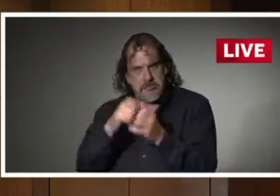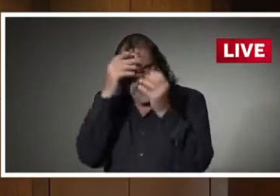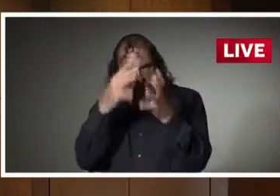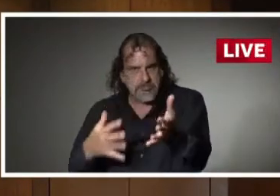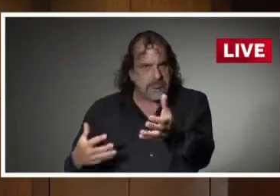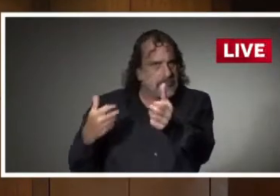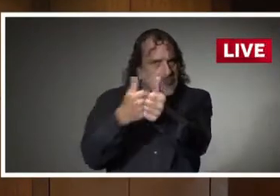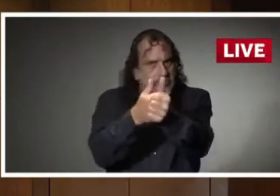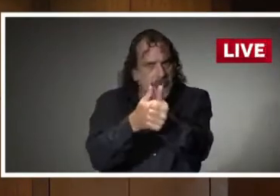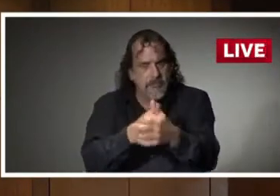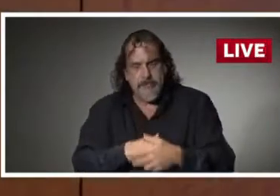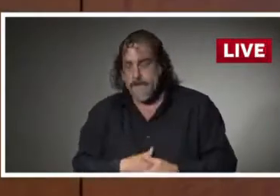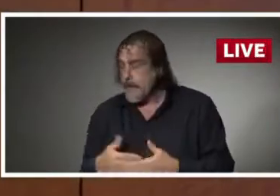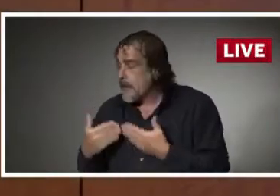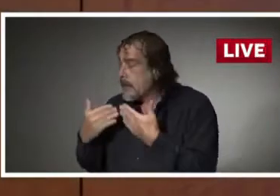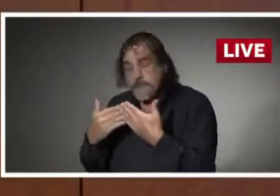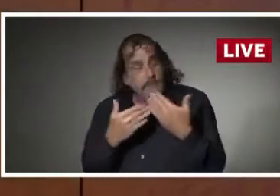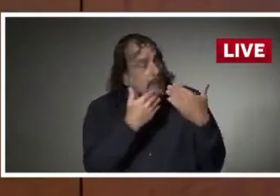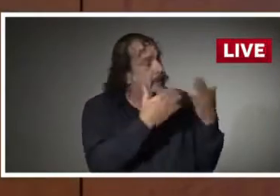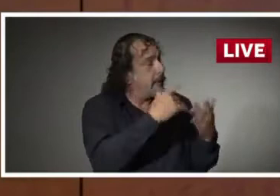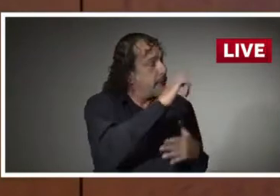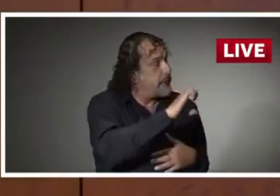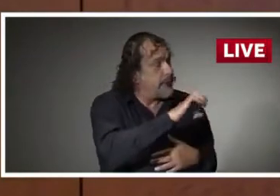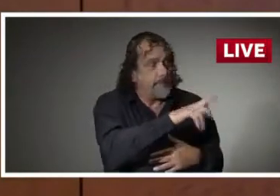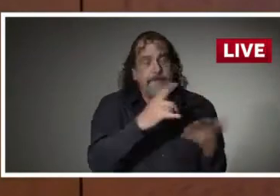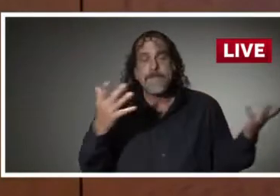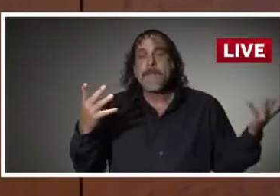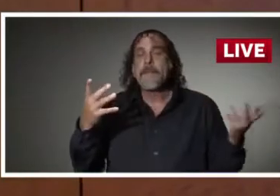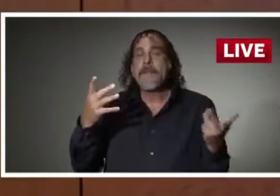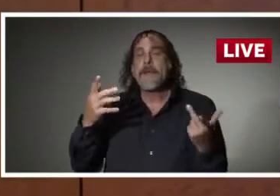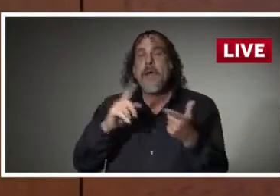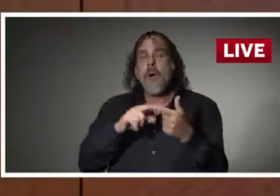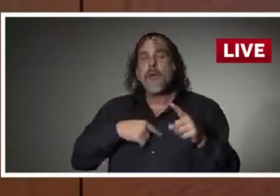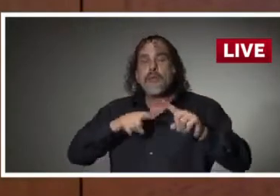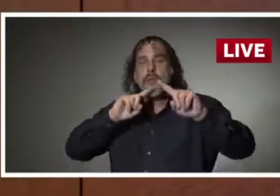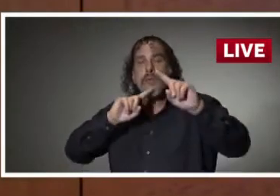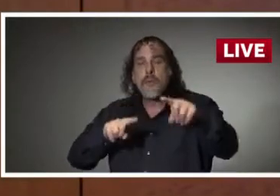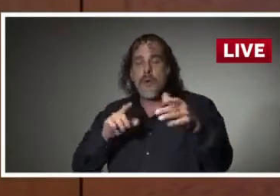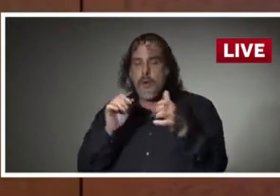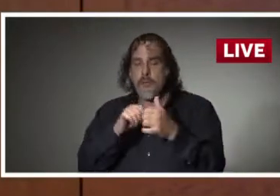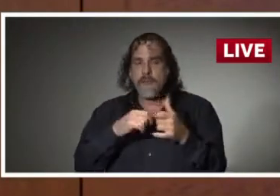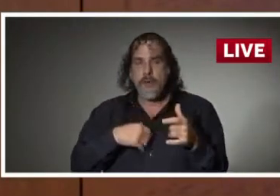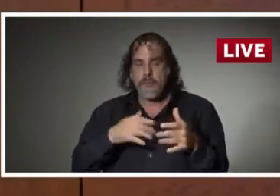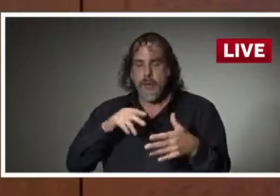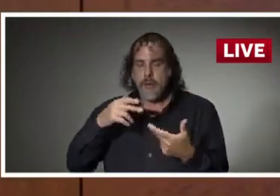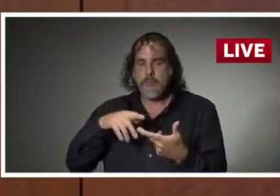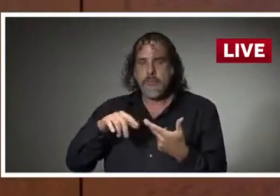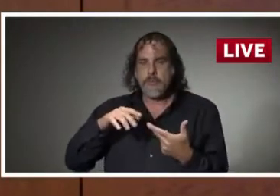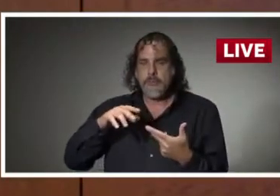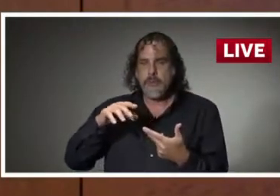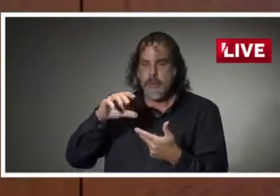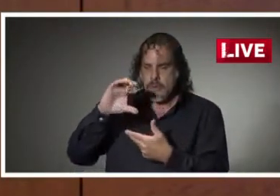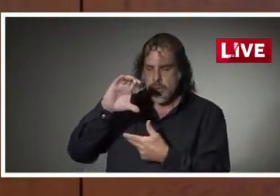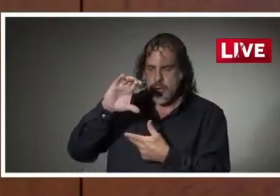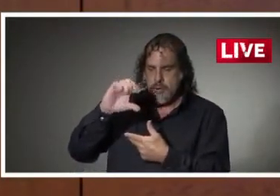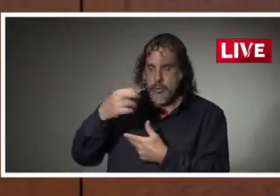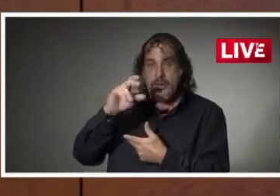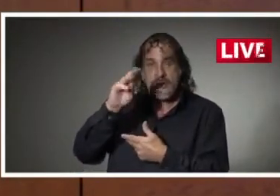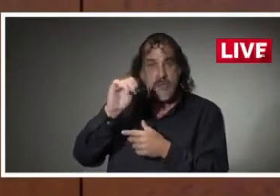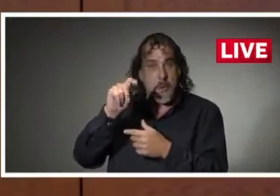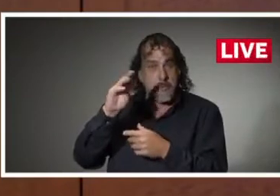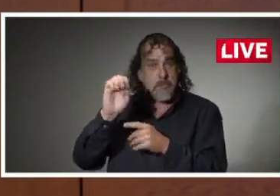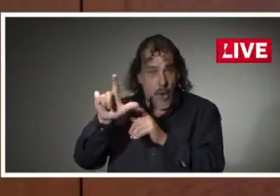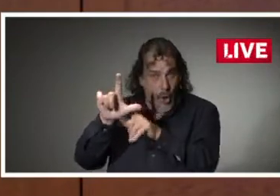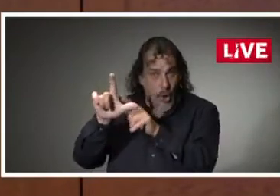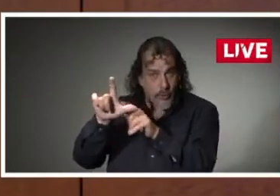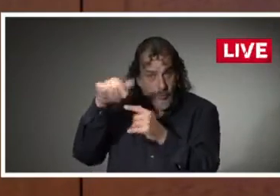Mac. Yeah, thank you, sir. I want to report that from the tropical storm that came through Cristobal, we now